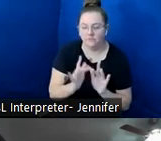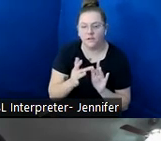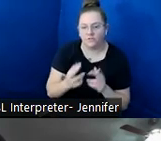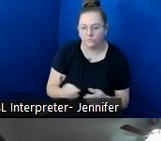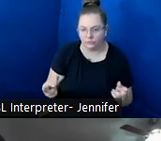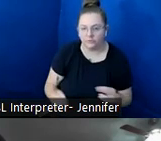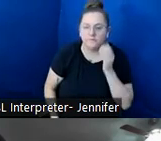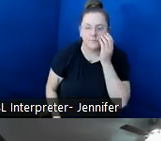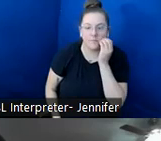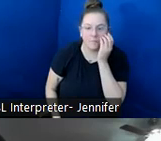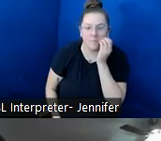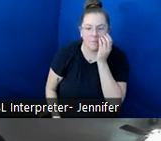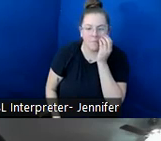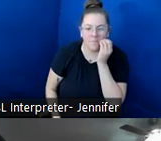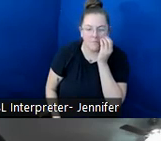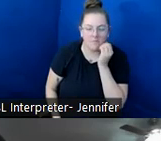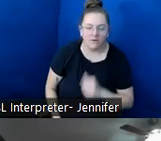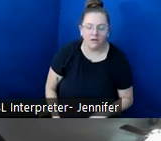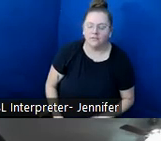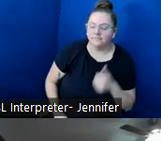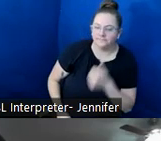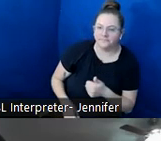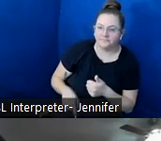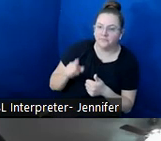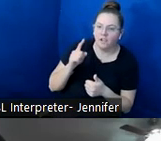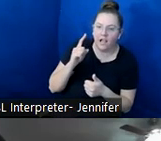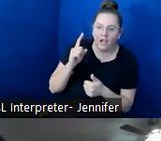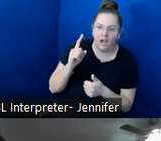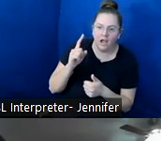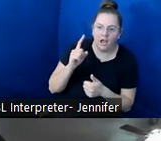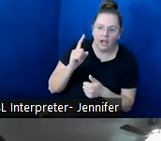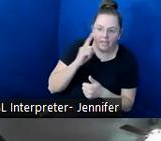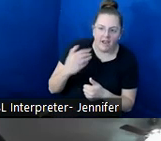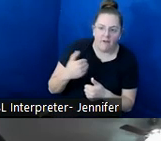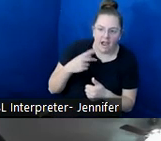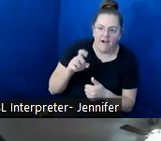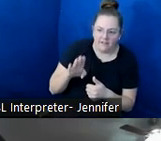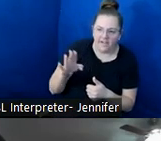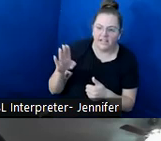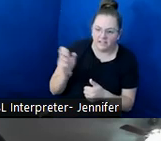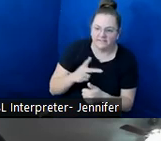available. Awesome. And Nicole, it looks like we have Deb back.